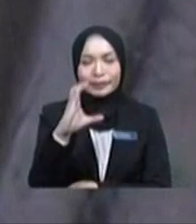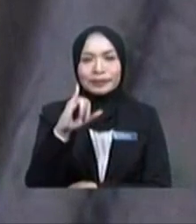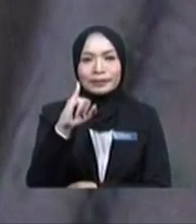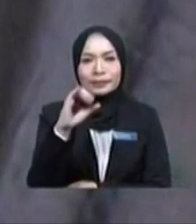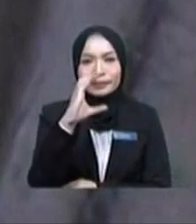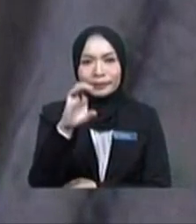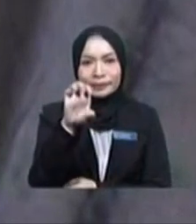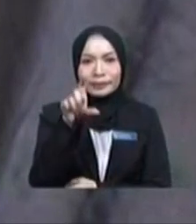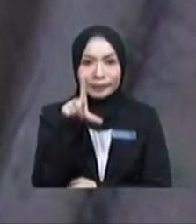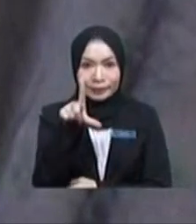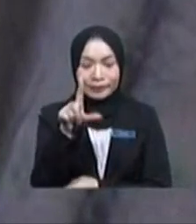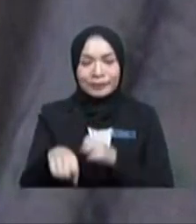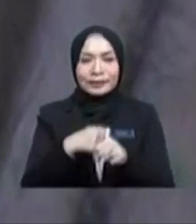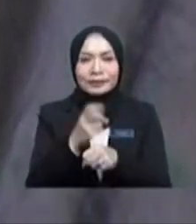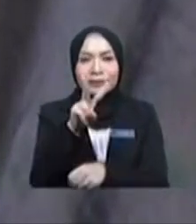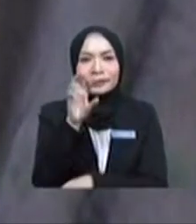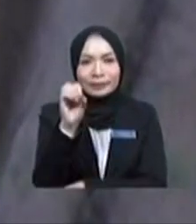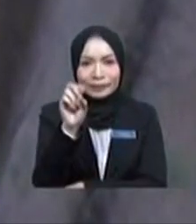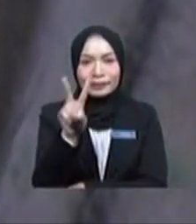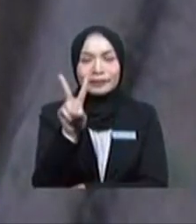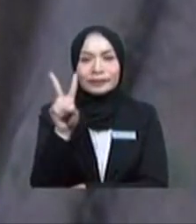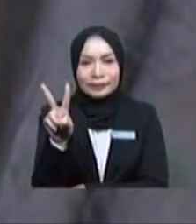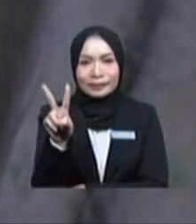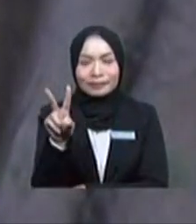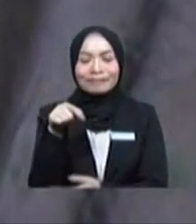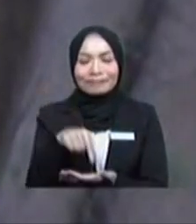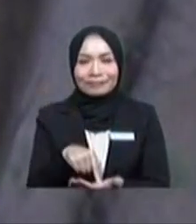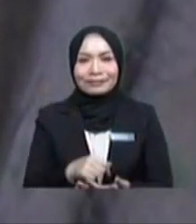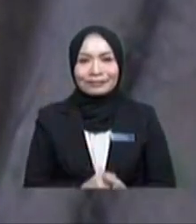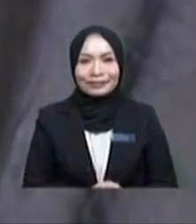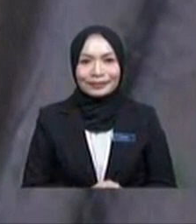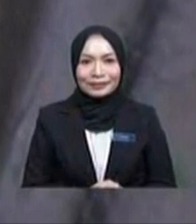Conference on English Language, ISEL 2022.